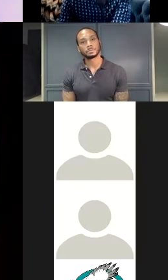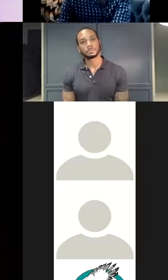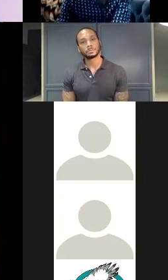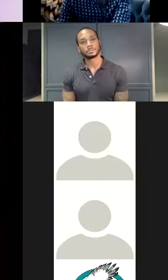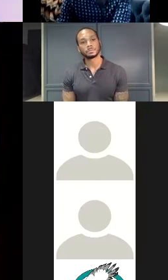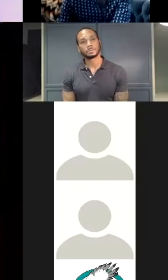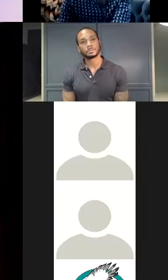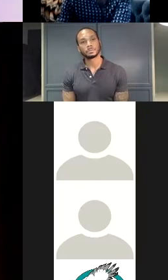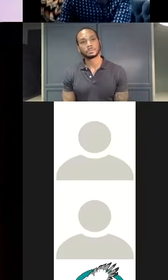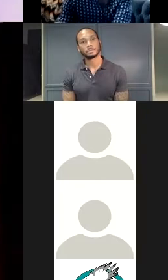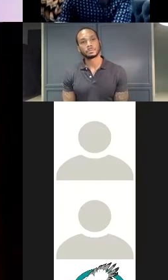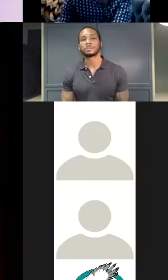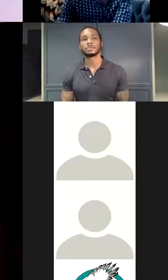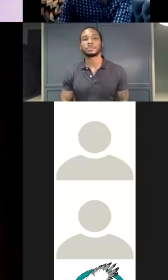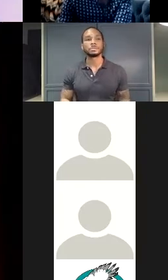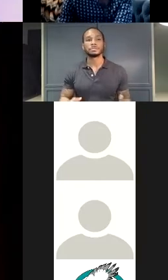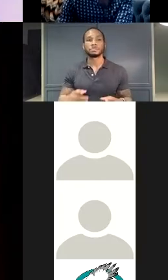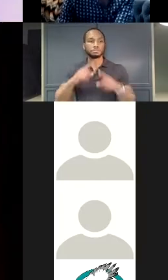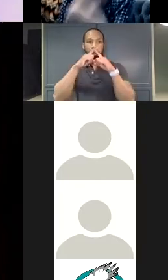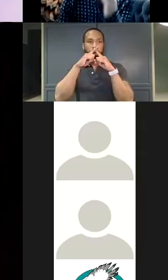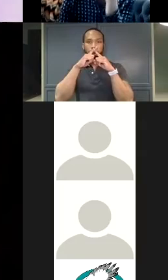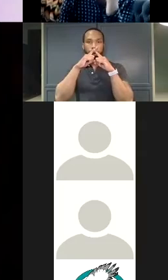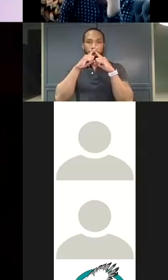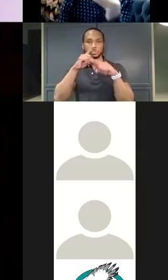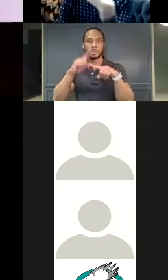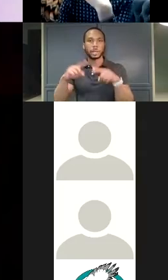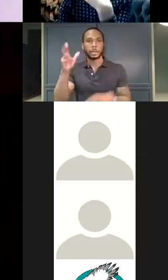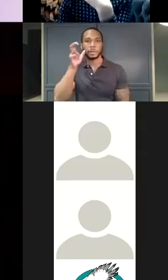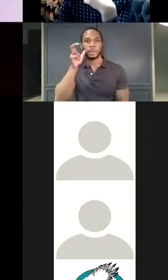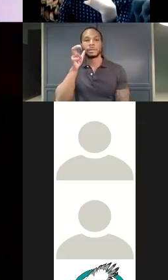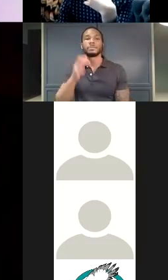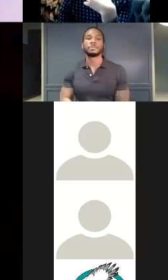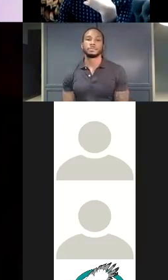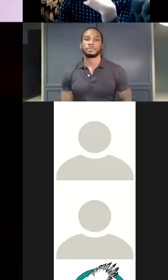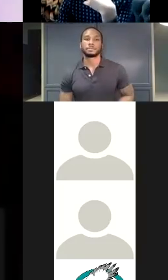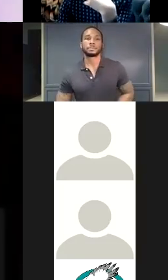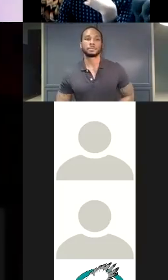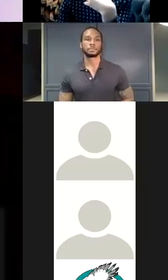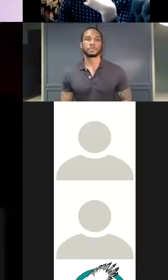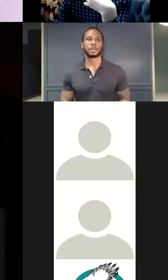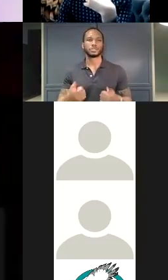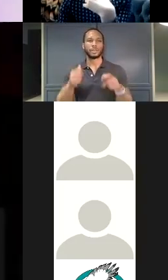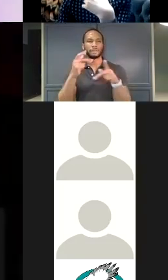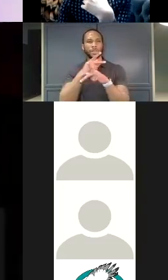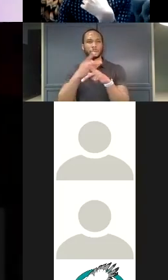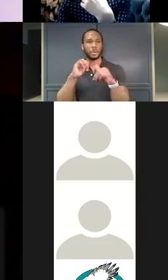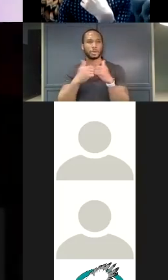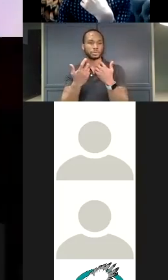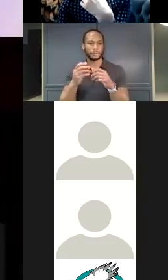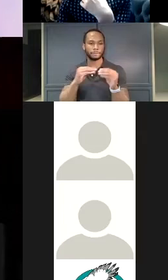And the volume, the audio is not coming through, I think. Thank you. Okay, let me figure out how to do that.